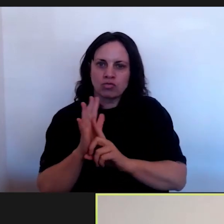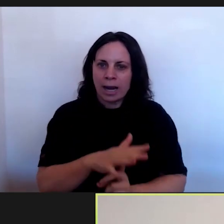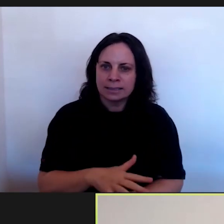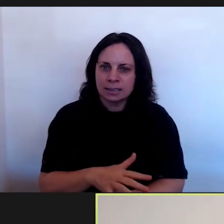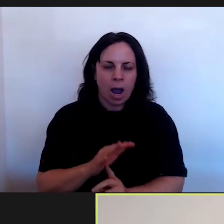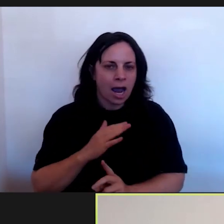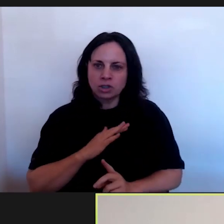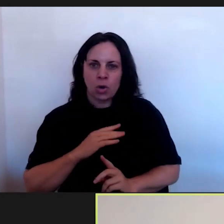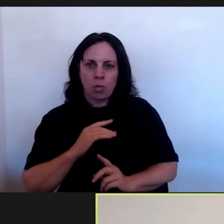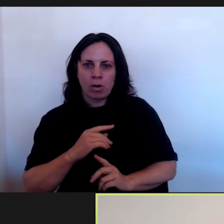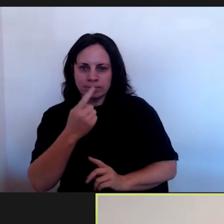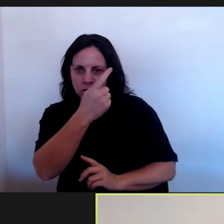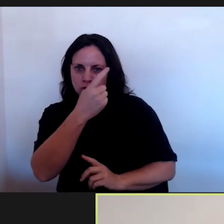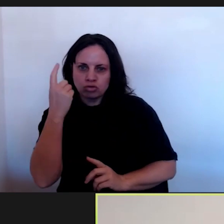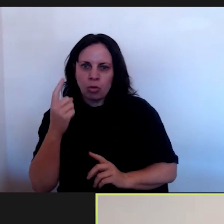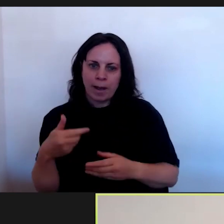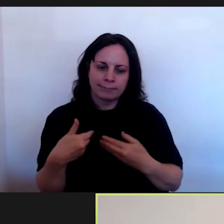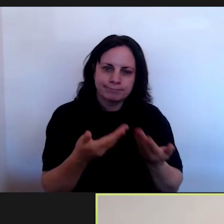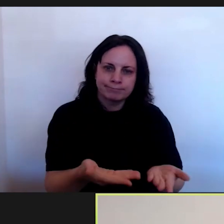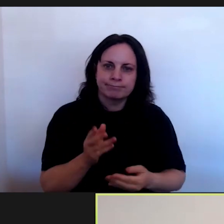think we need to do better.